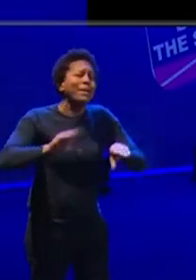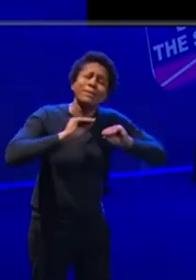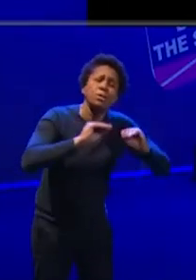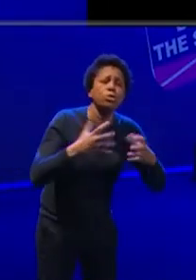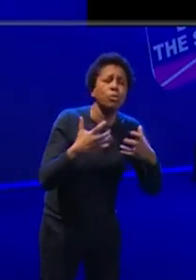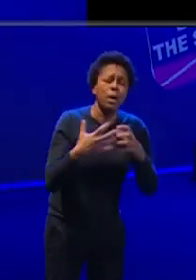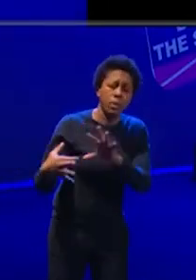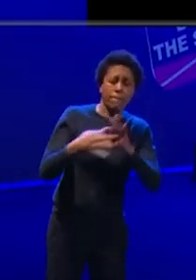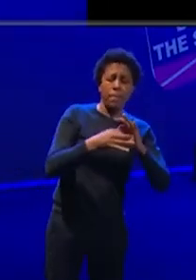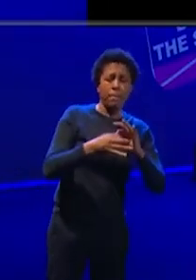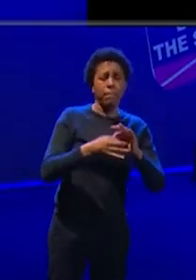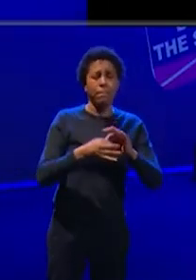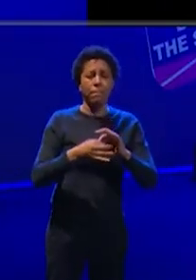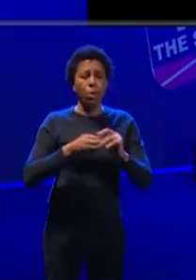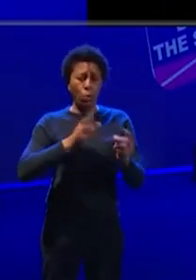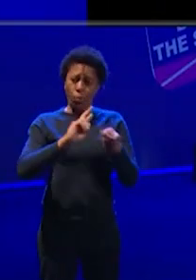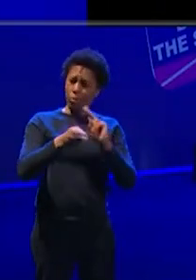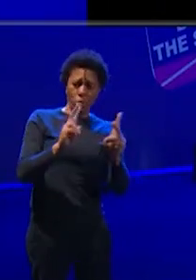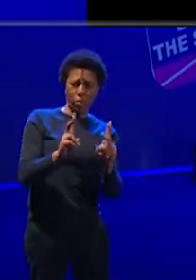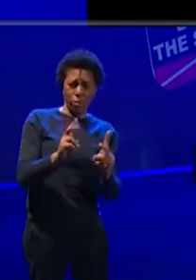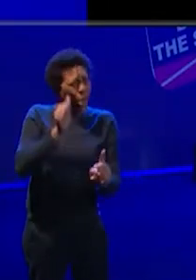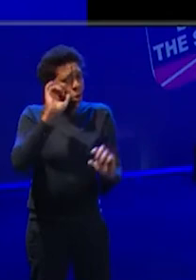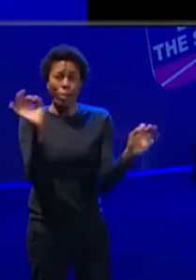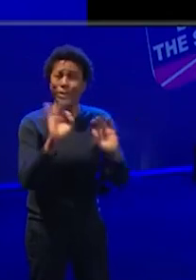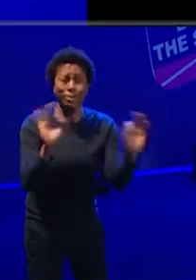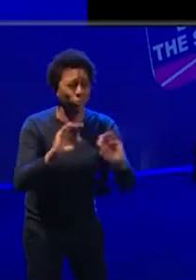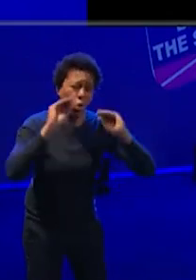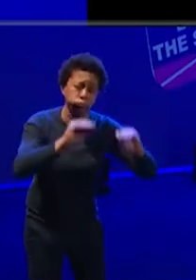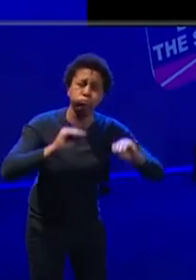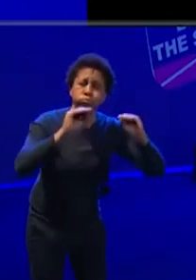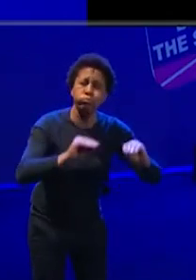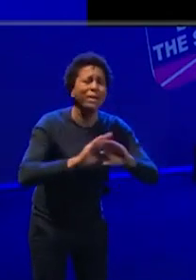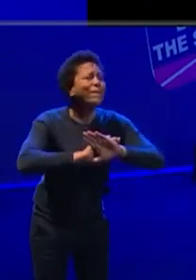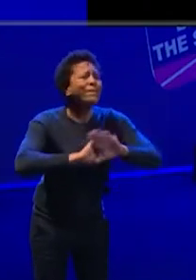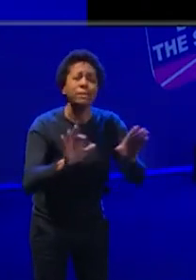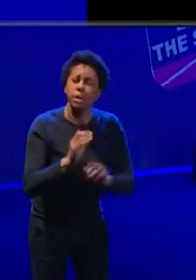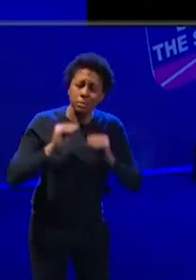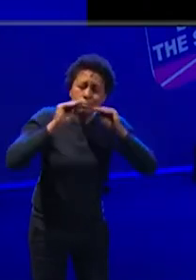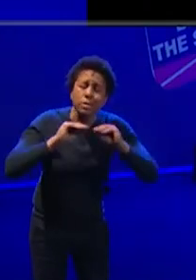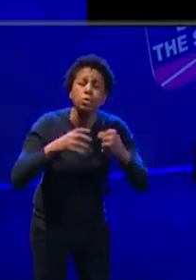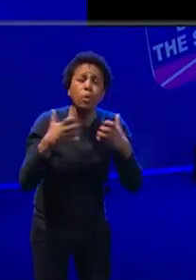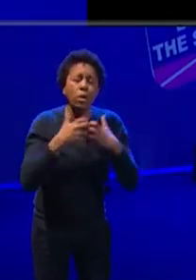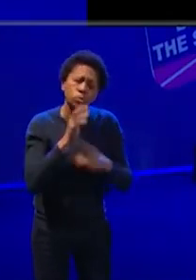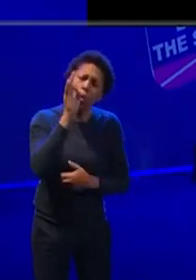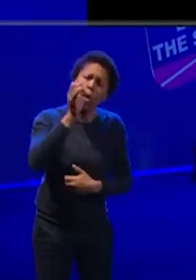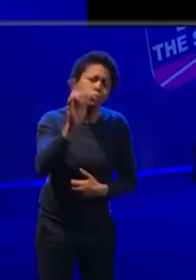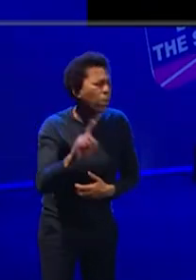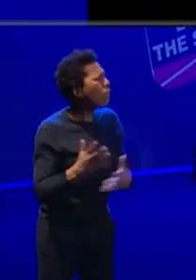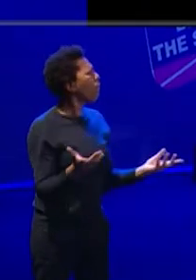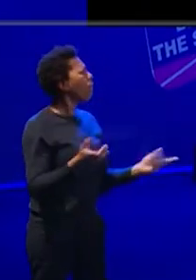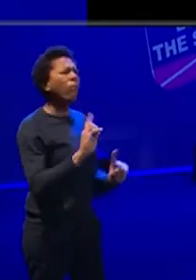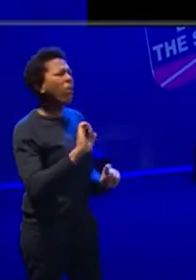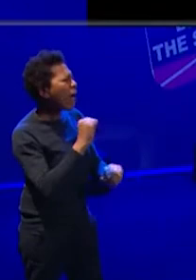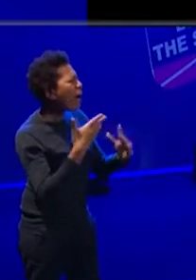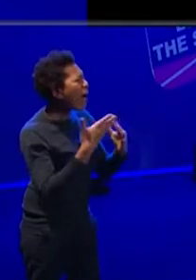or BSL interpreters. They did not teach you how to ask other people in their rooms for their